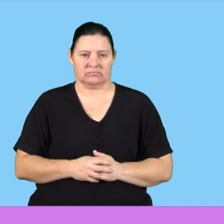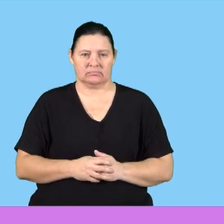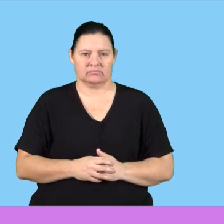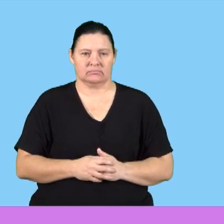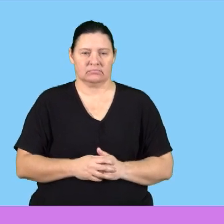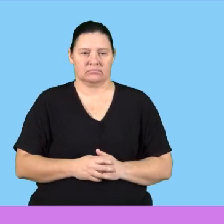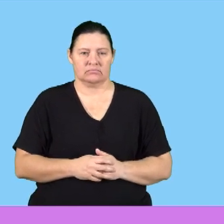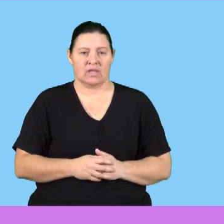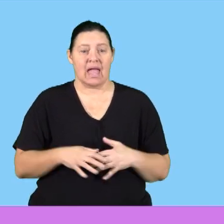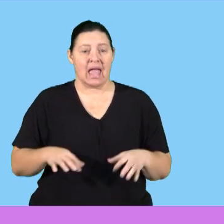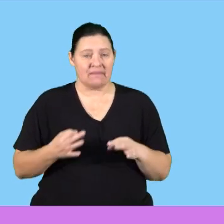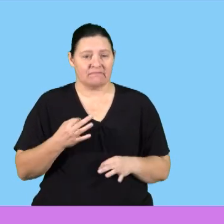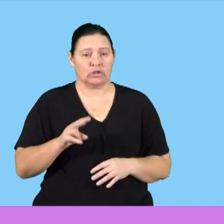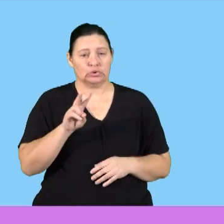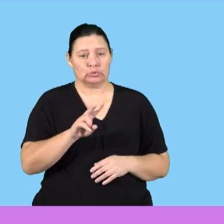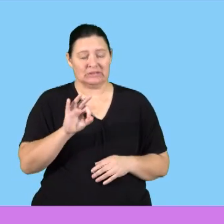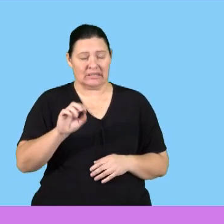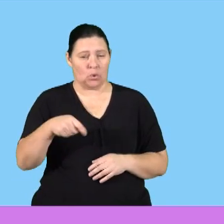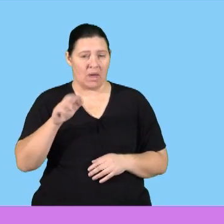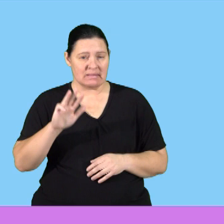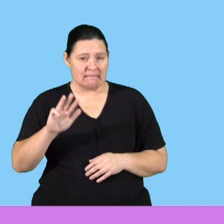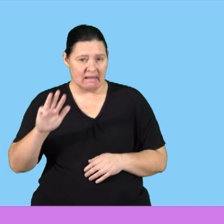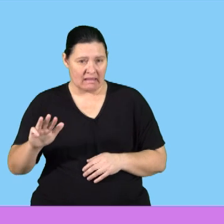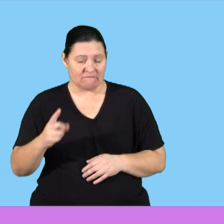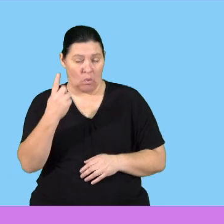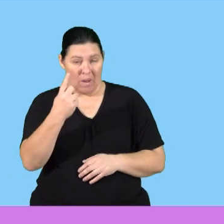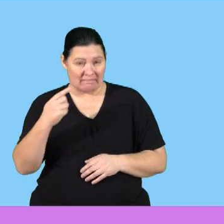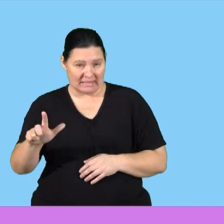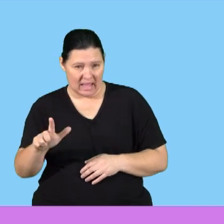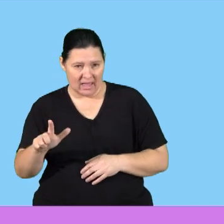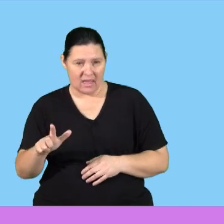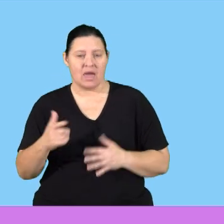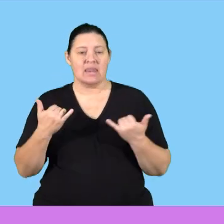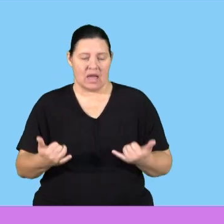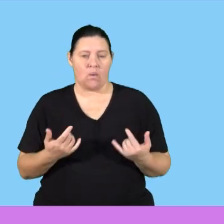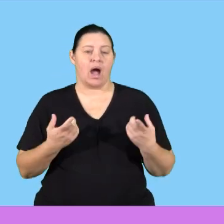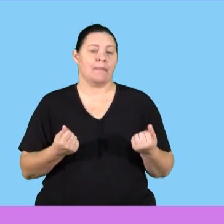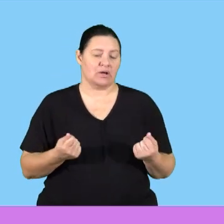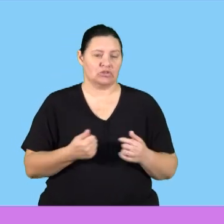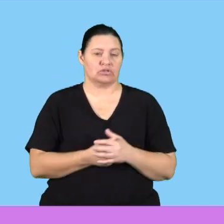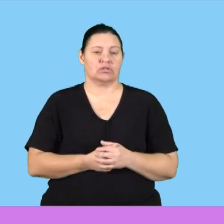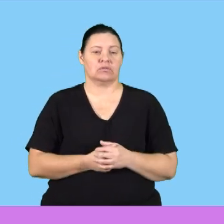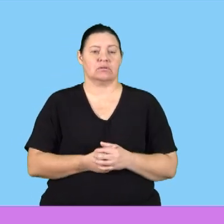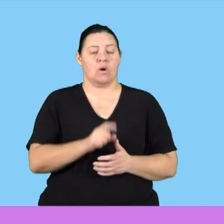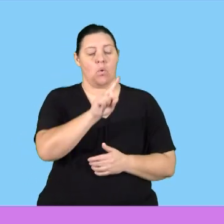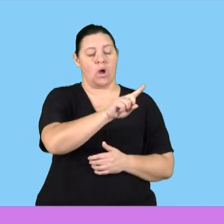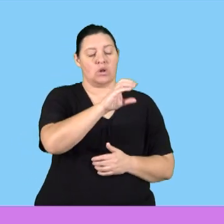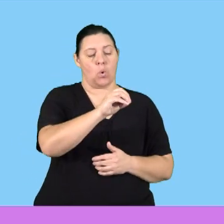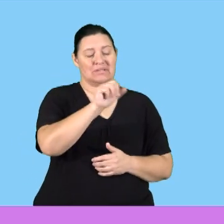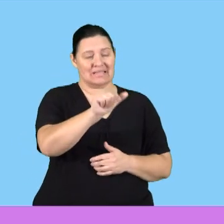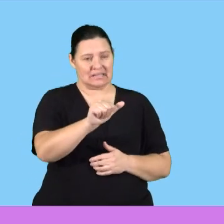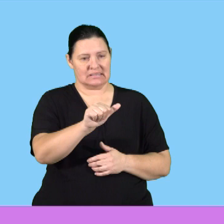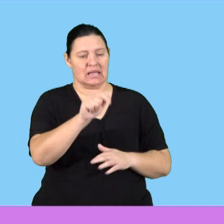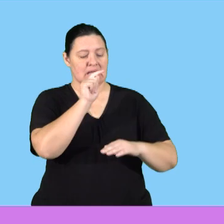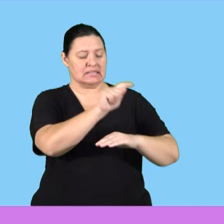99. So if it is 23 rand 99, therefore, let us increase this cost rate. We will